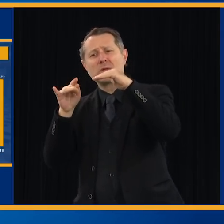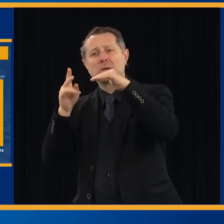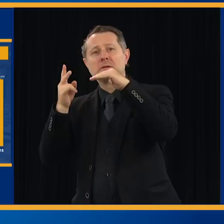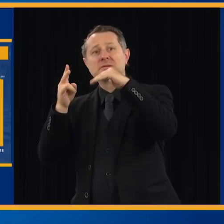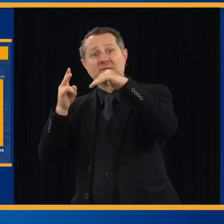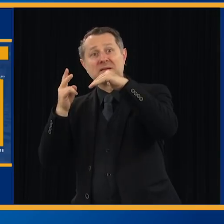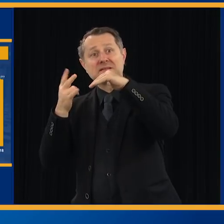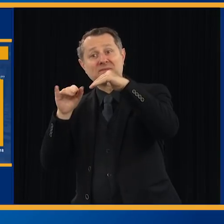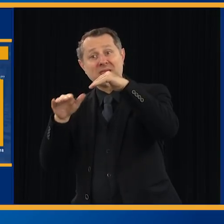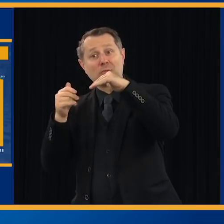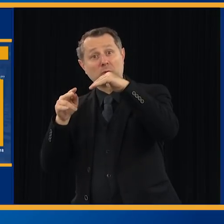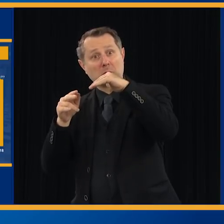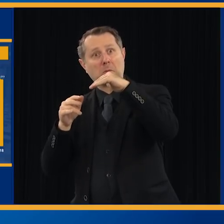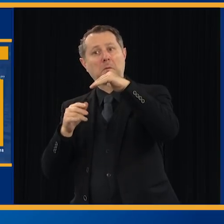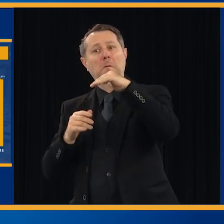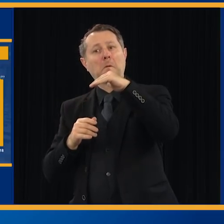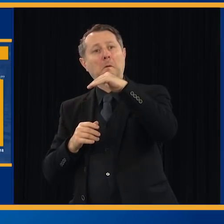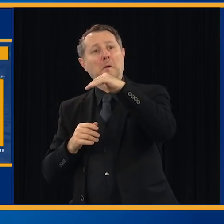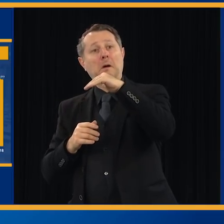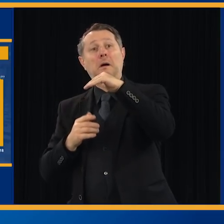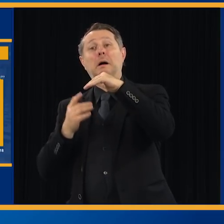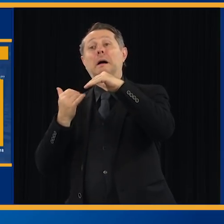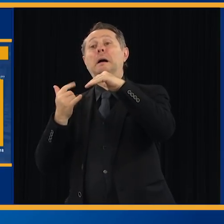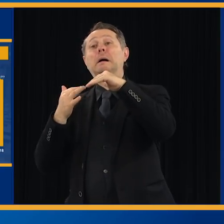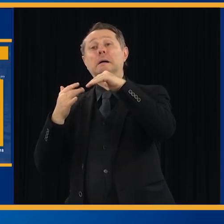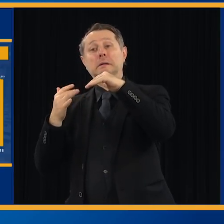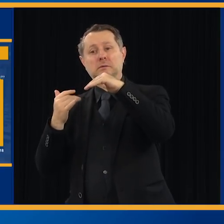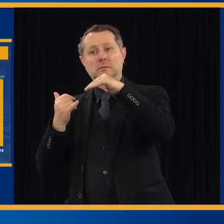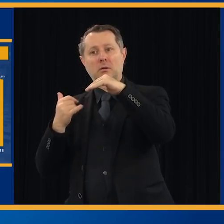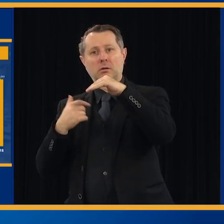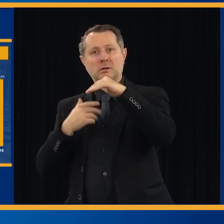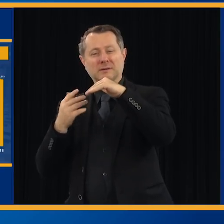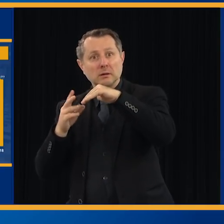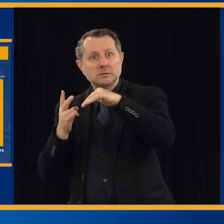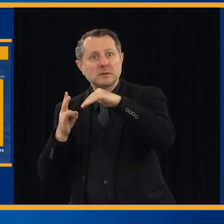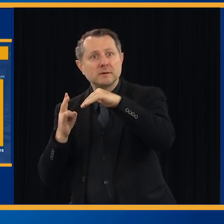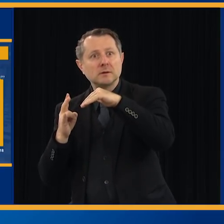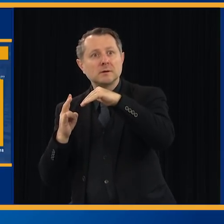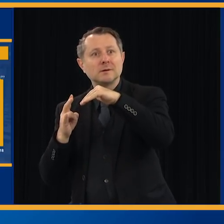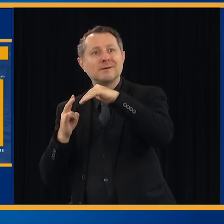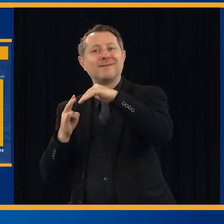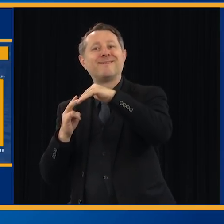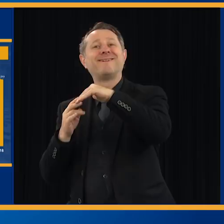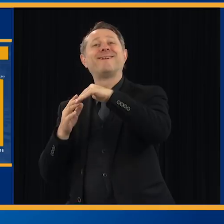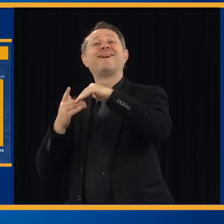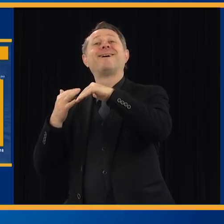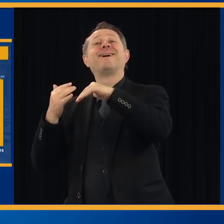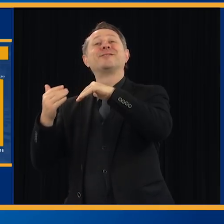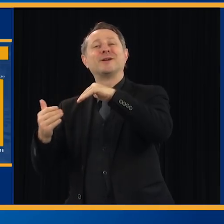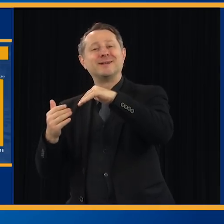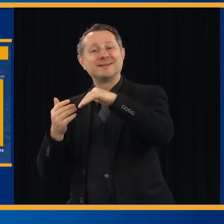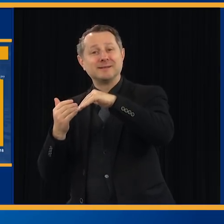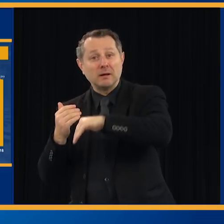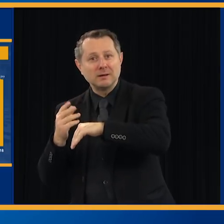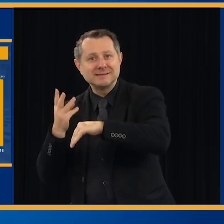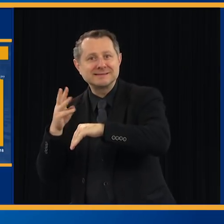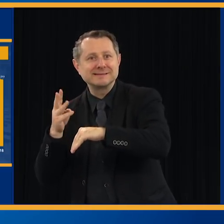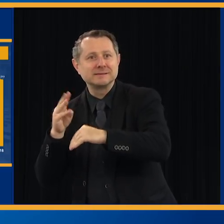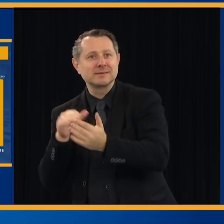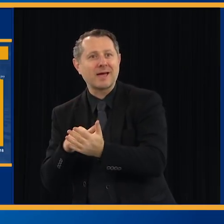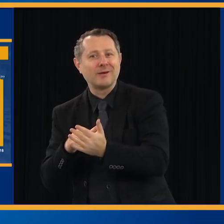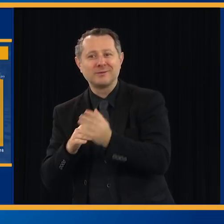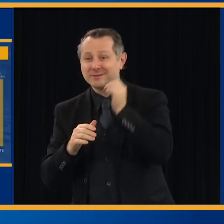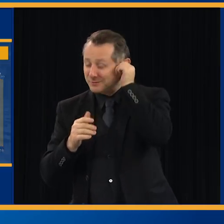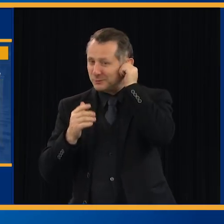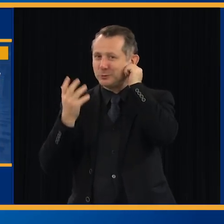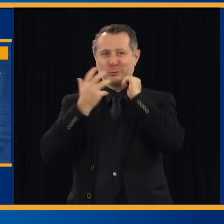there for a while. It paused there. Then it went down to 17,000, but this is a low from our high point